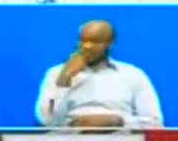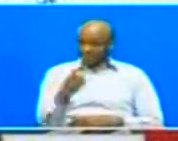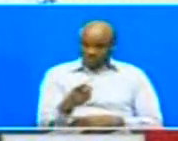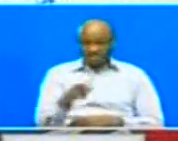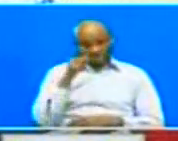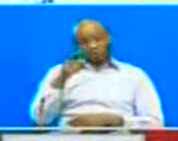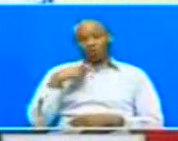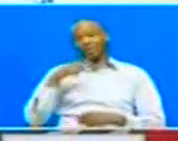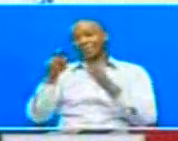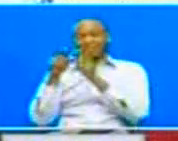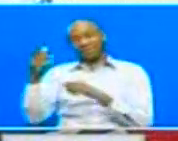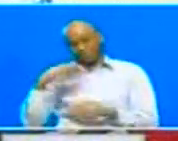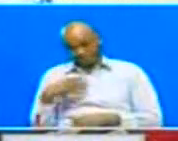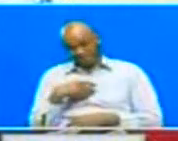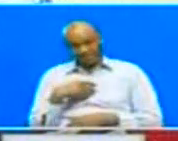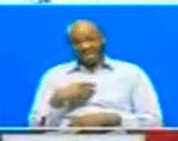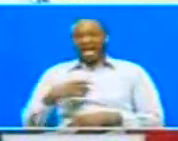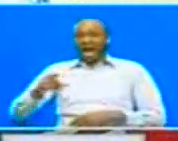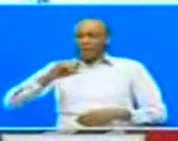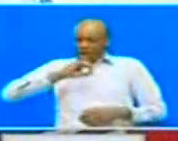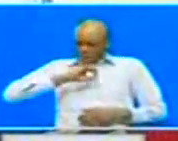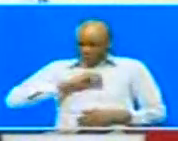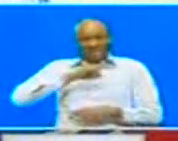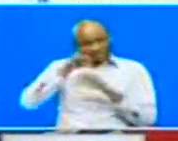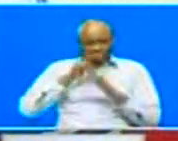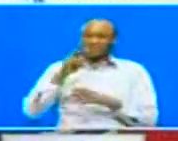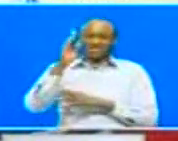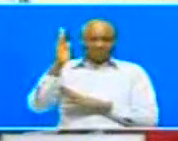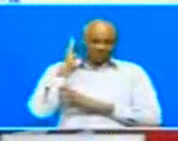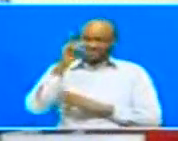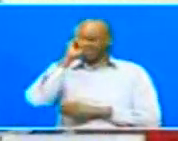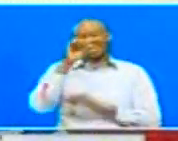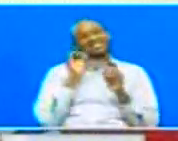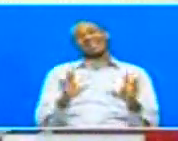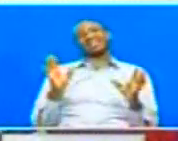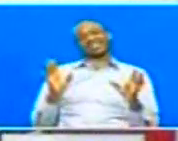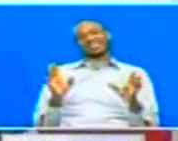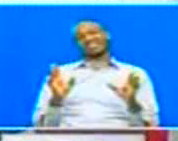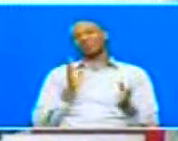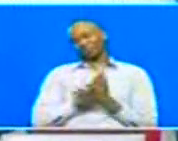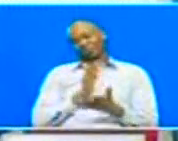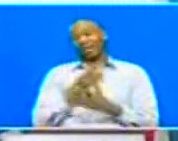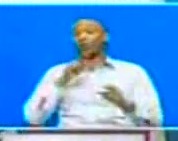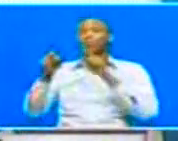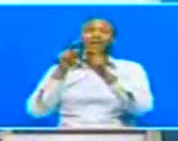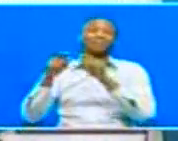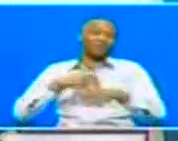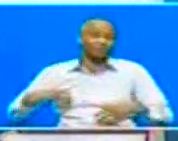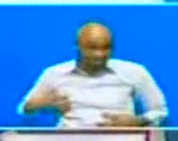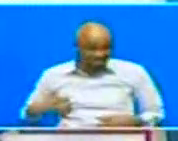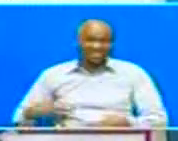this is scapegoating. We have not even taken our own national security seriously as a country. Mm-hmm. So to blame